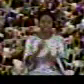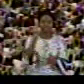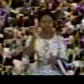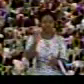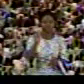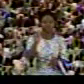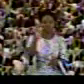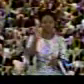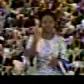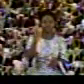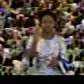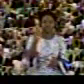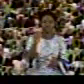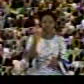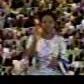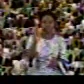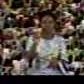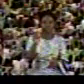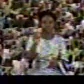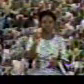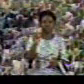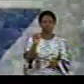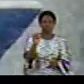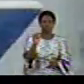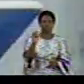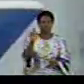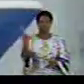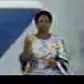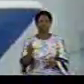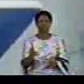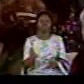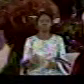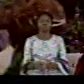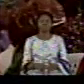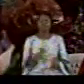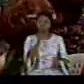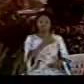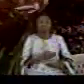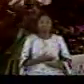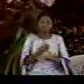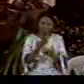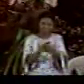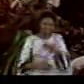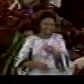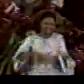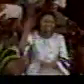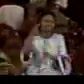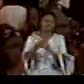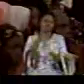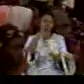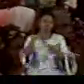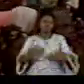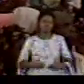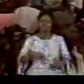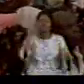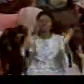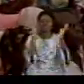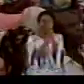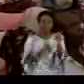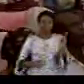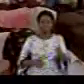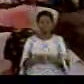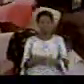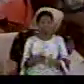Praise the Lord. Put your hands together for the Lord Jesus Christ. Our pastor may have not heard